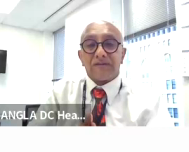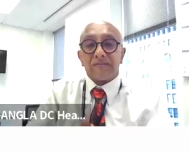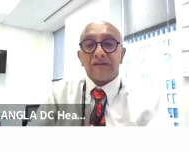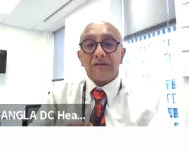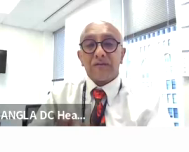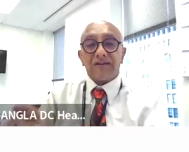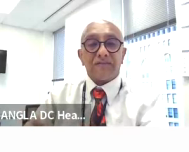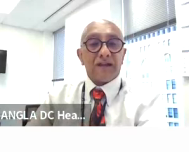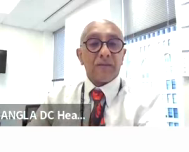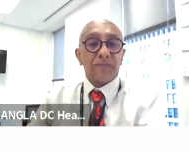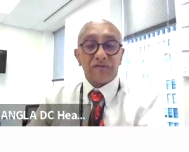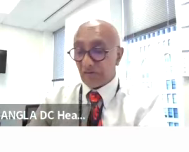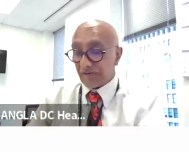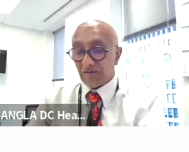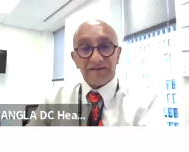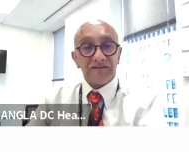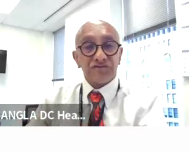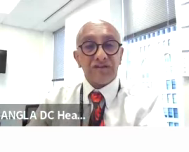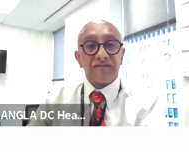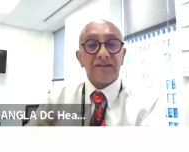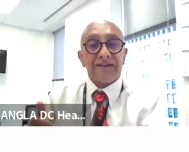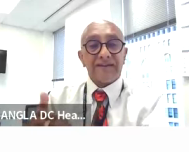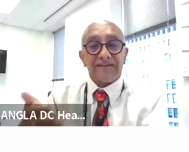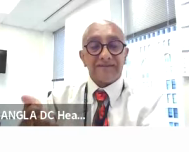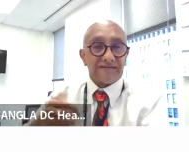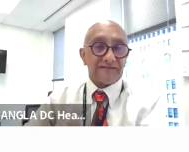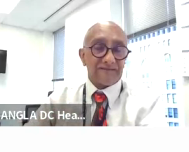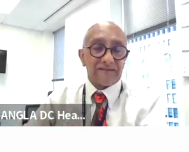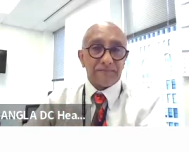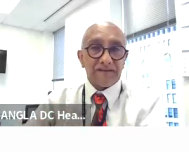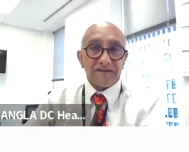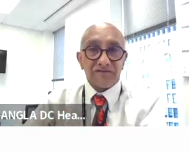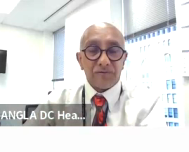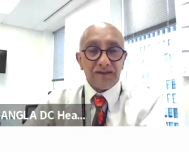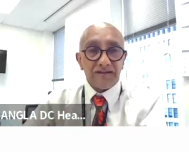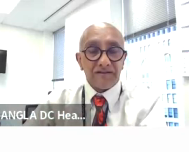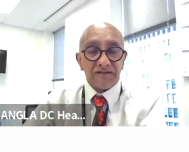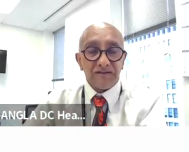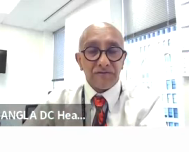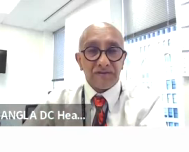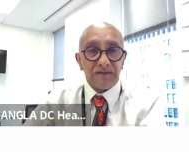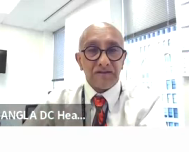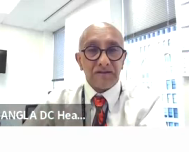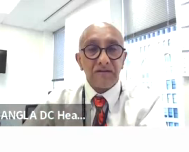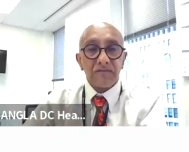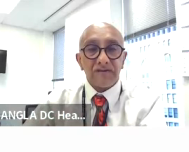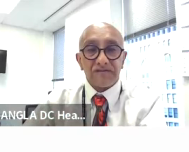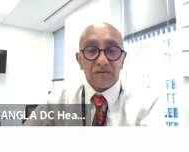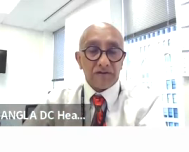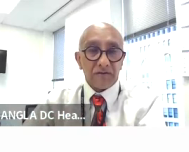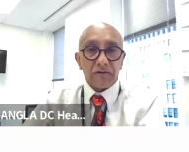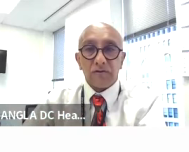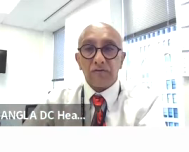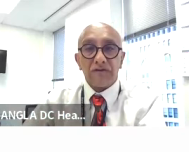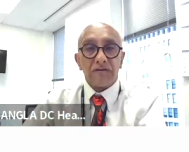no symptoms, will develop post-COVID conditions. And then this is something that you normally hear in the news and media, which